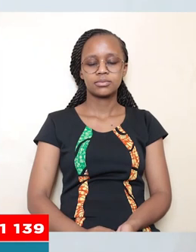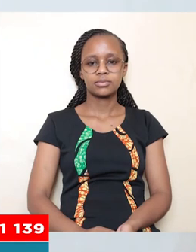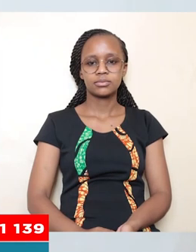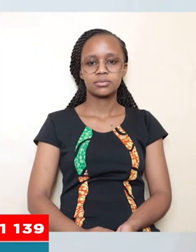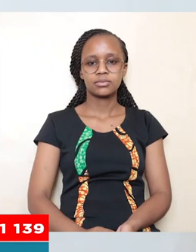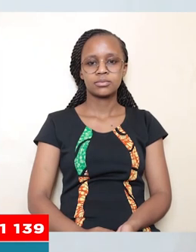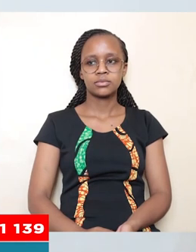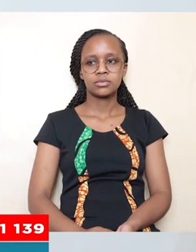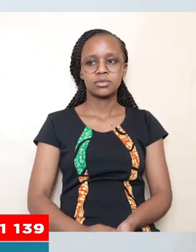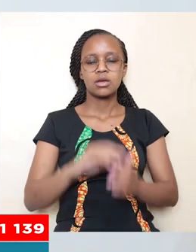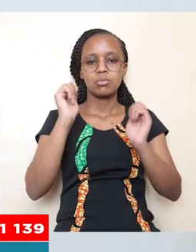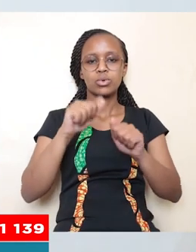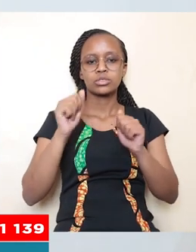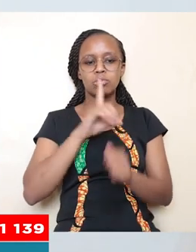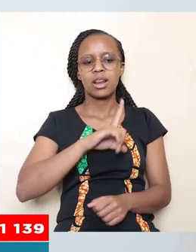you can be